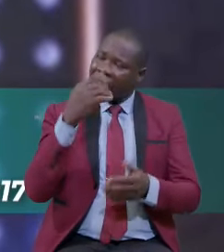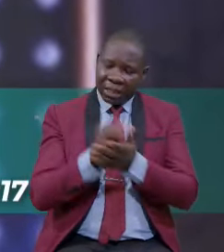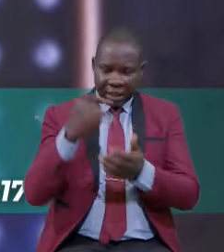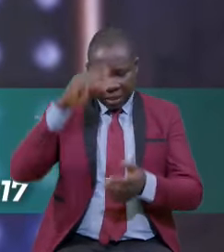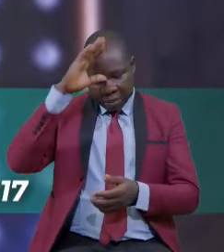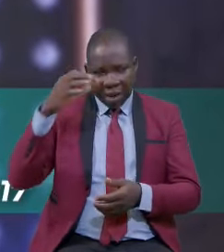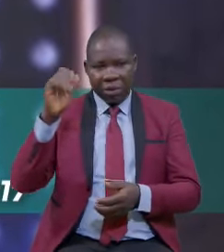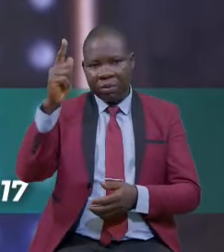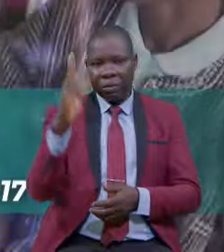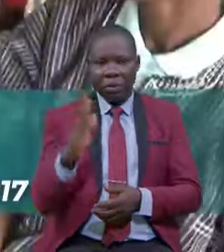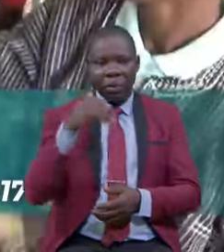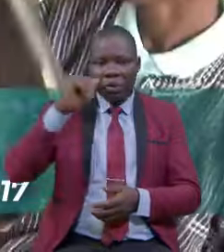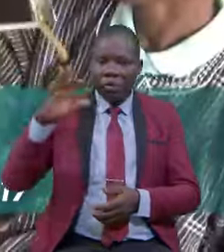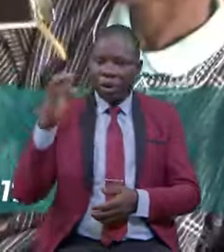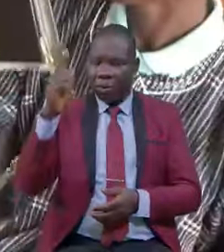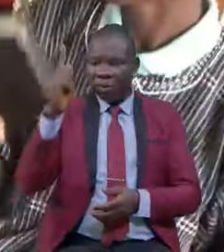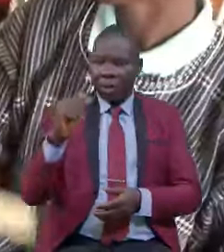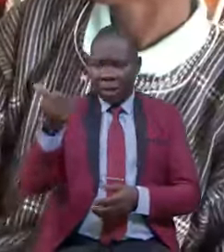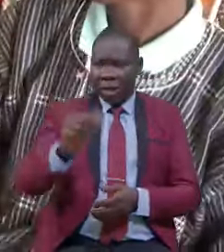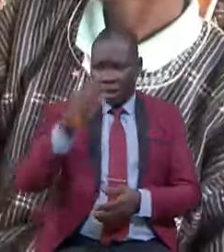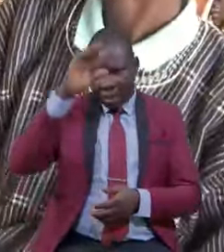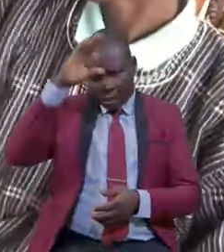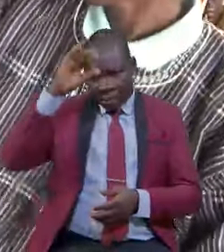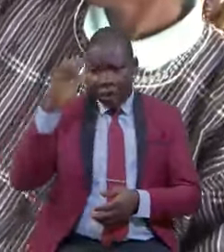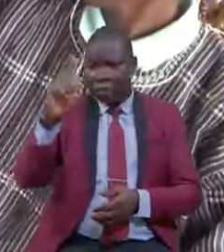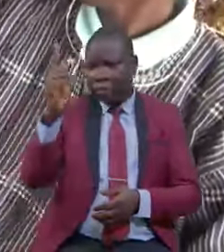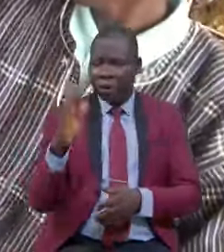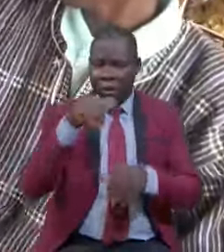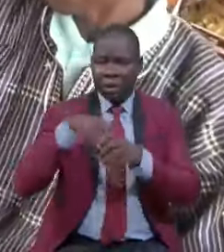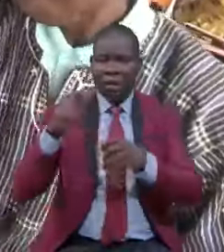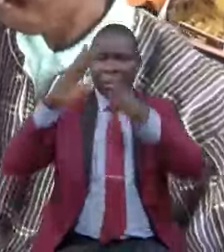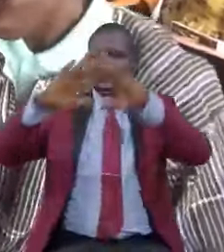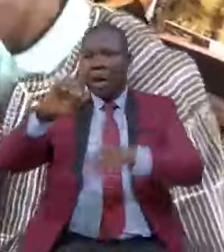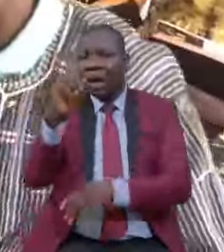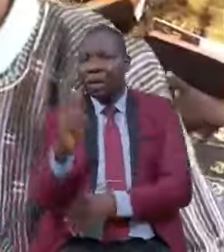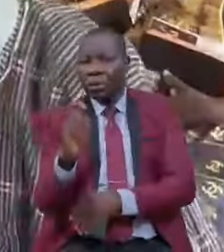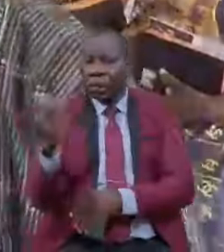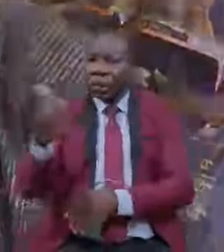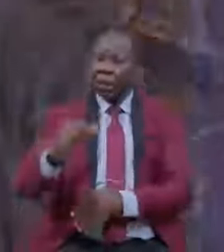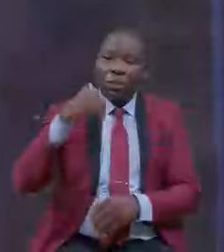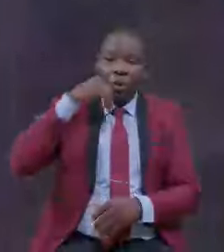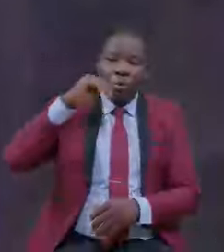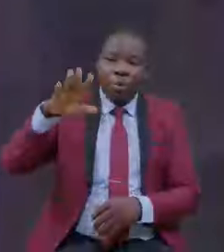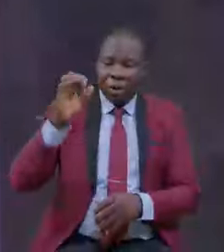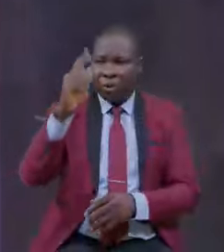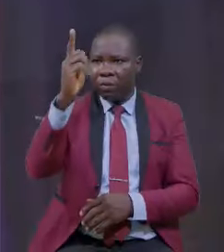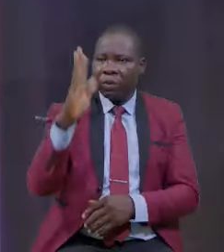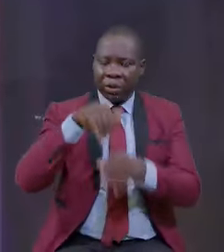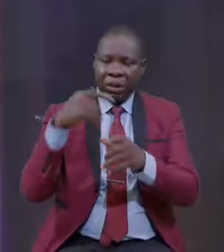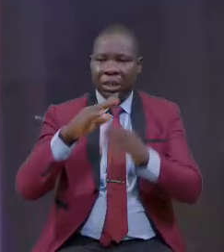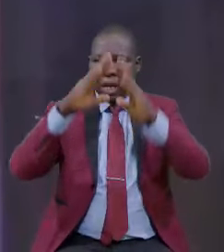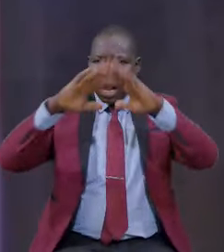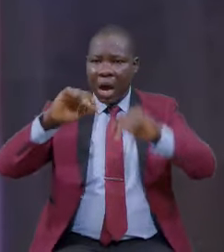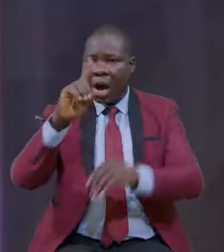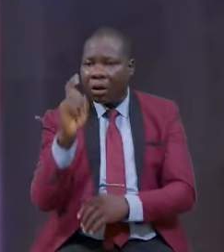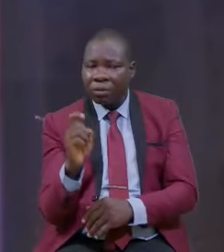in the house, any woman of God in the house, the intention of God in giving you that Bible is that you